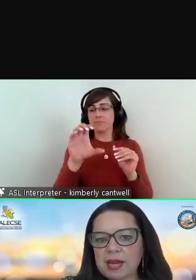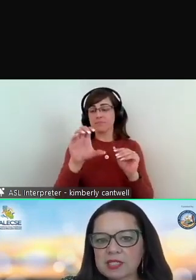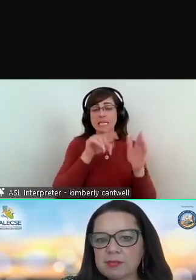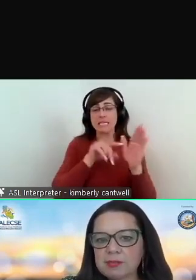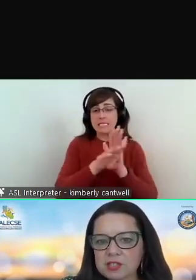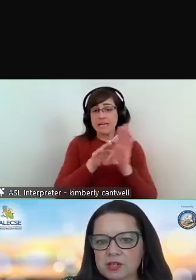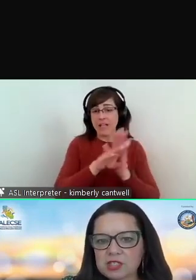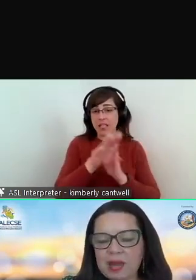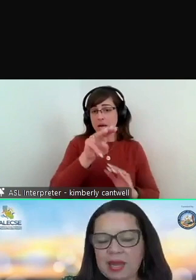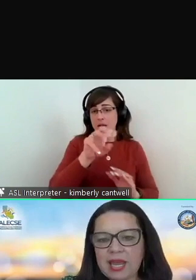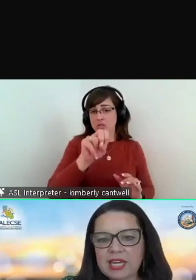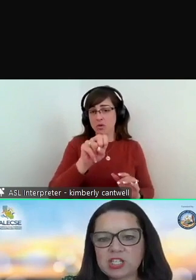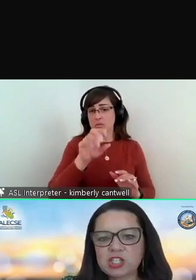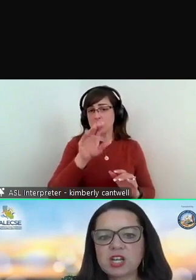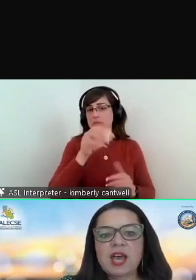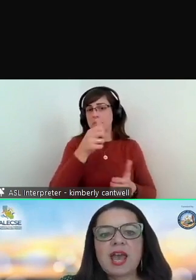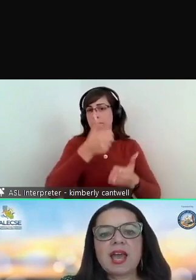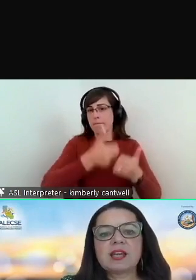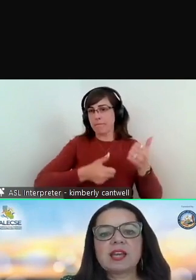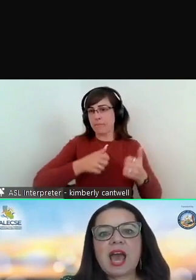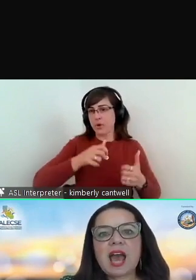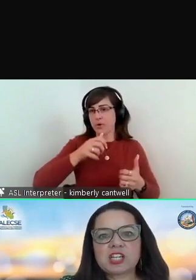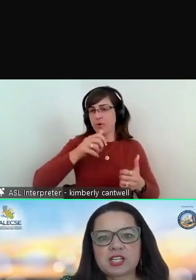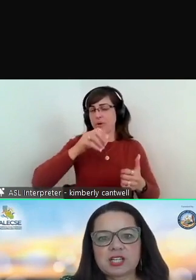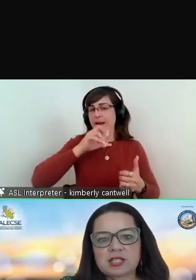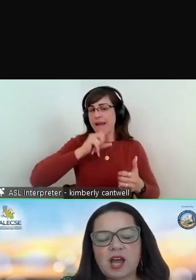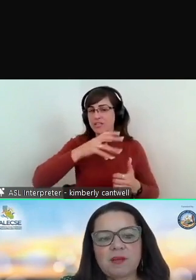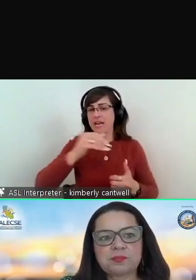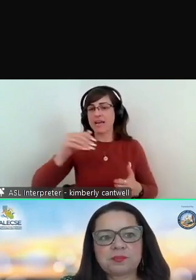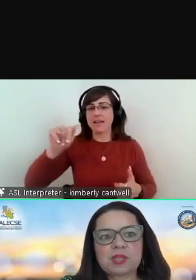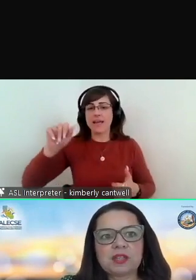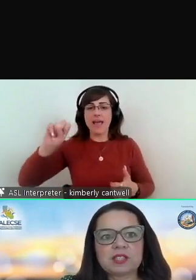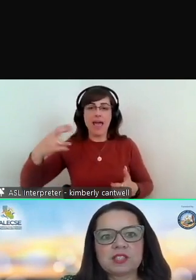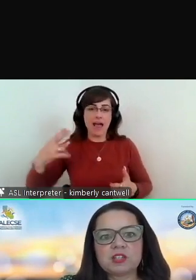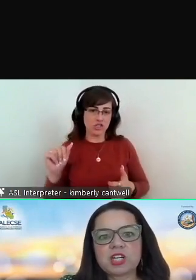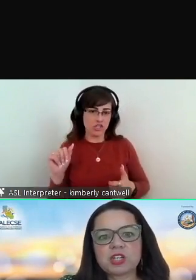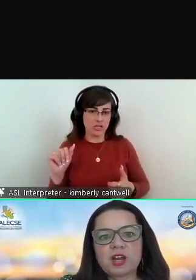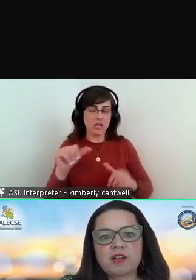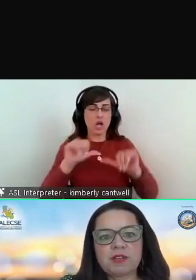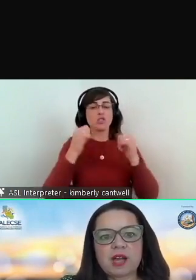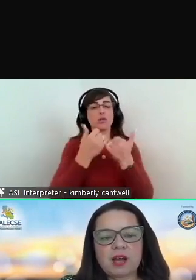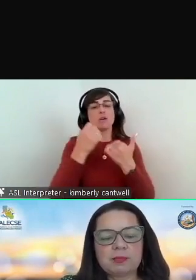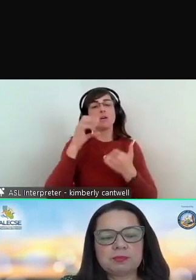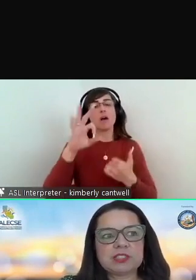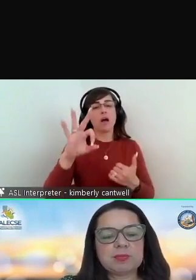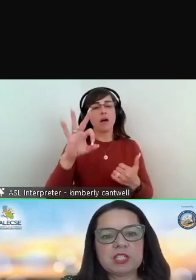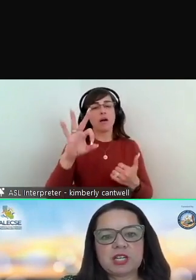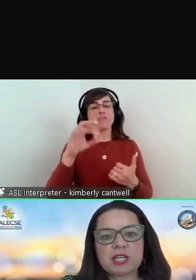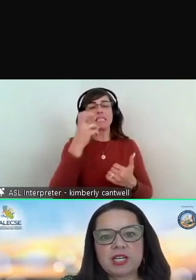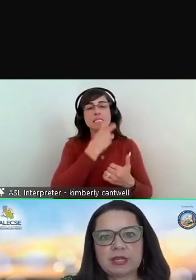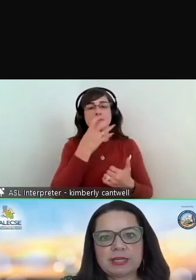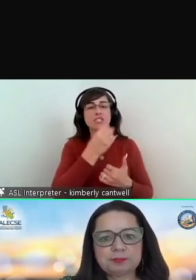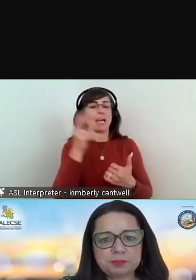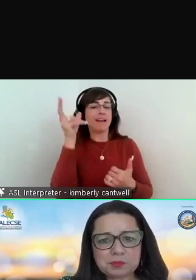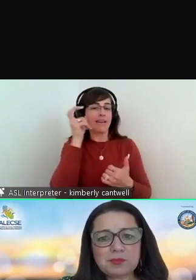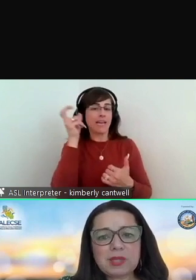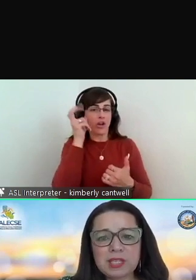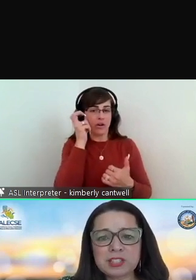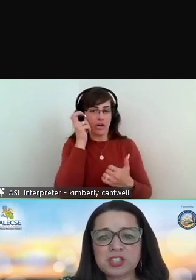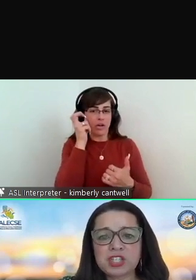developmental milestones by age and ASHA's, the Association of Speech and